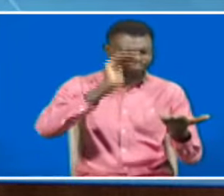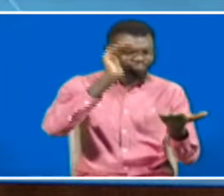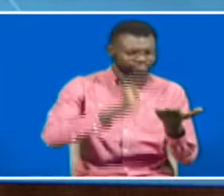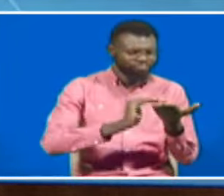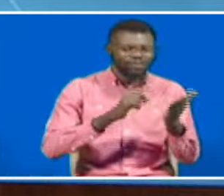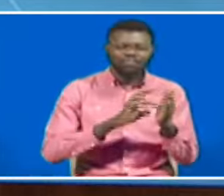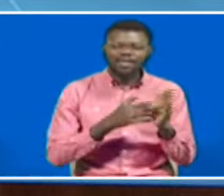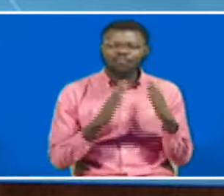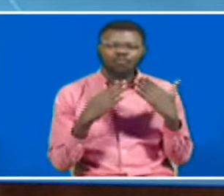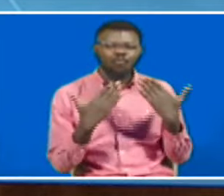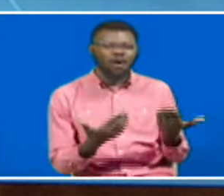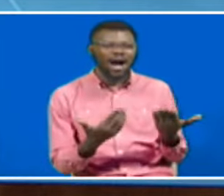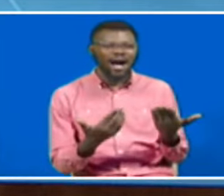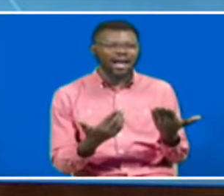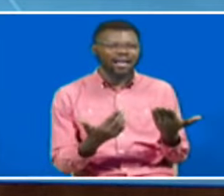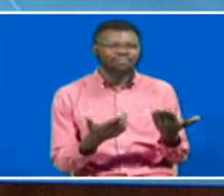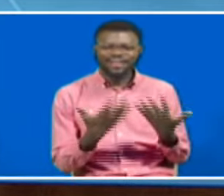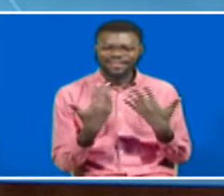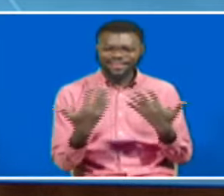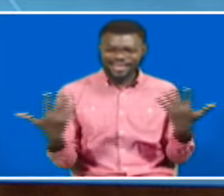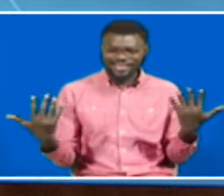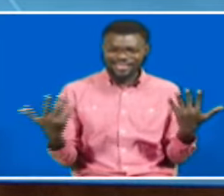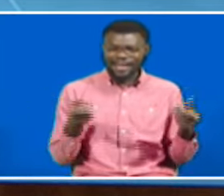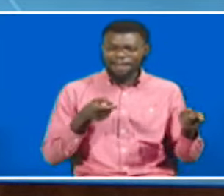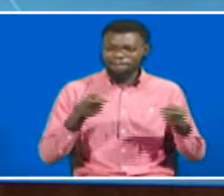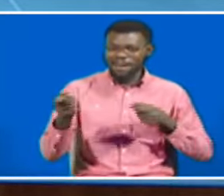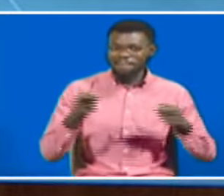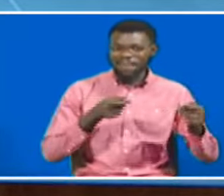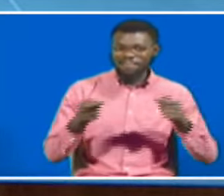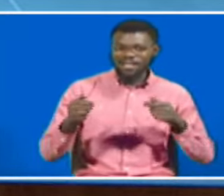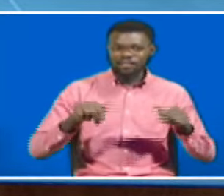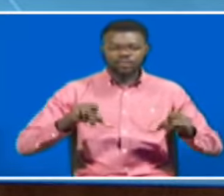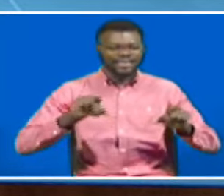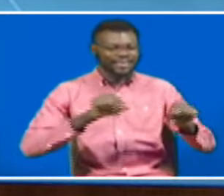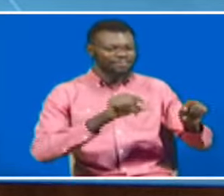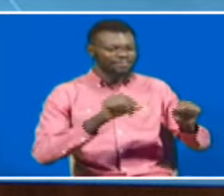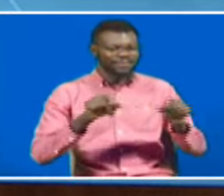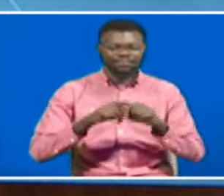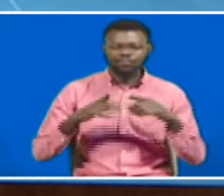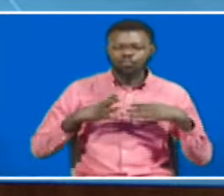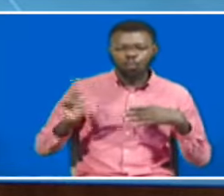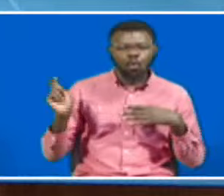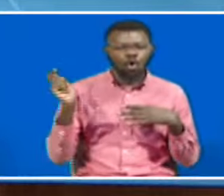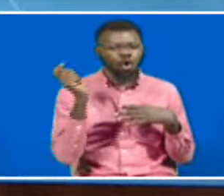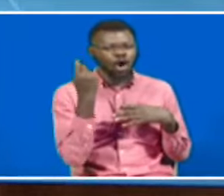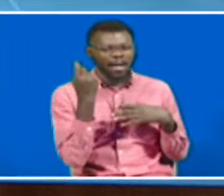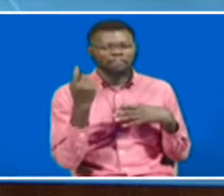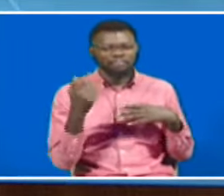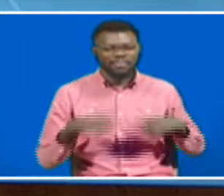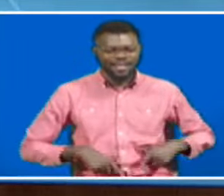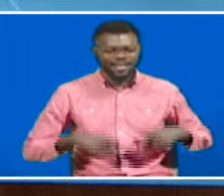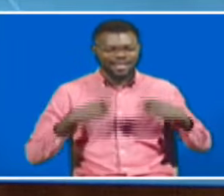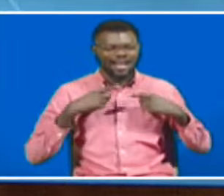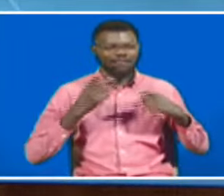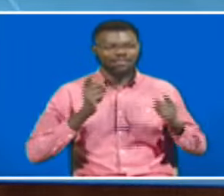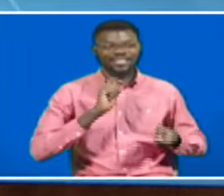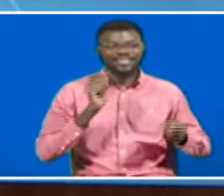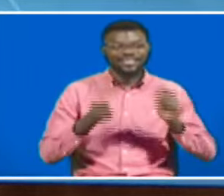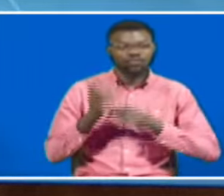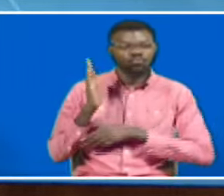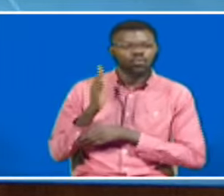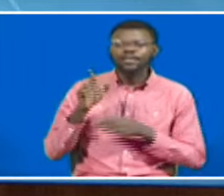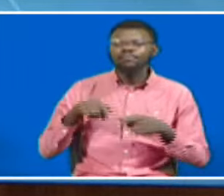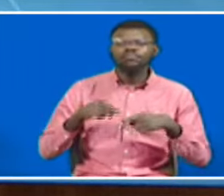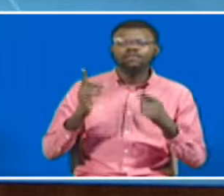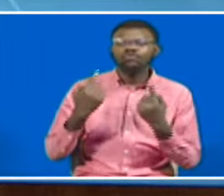will lead to reduced cost of goods, hence reducing cost of living for many Kenyans. The leader spoke in Bonchari constituency,